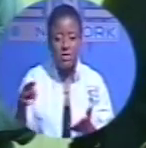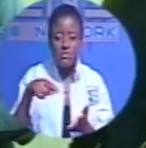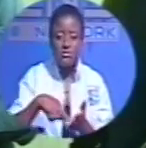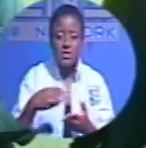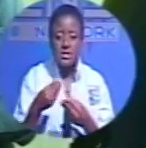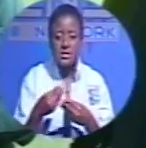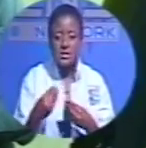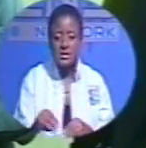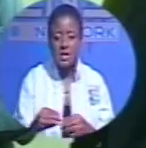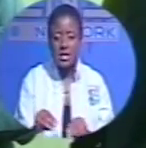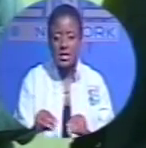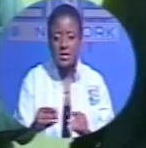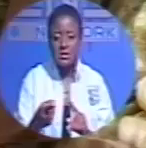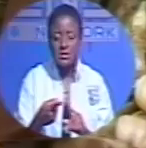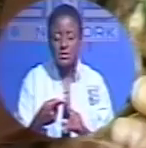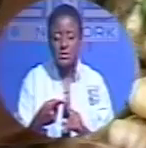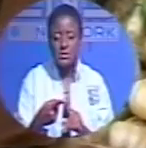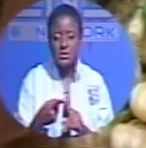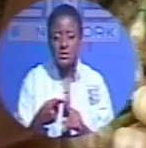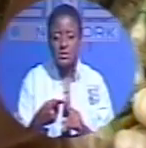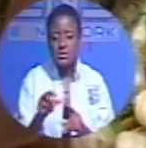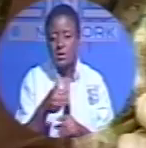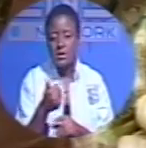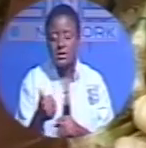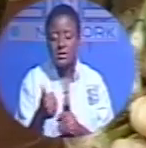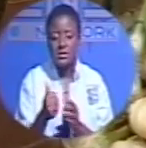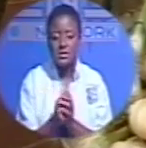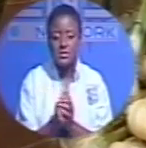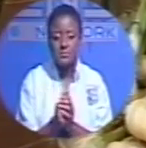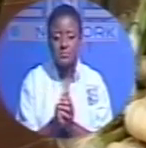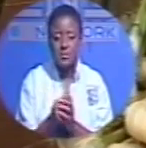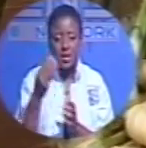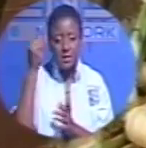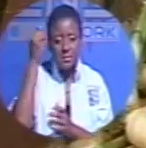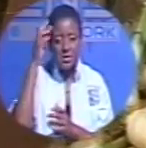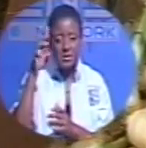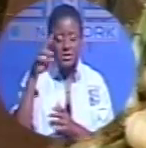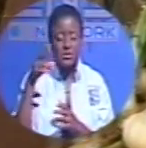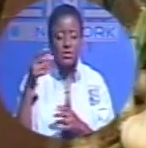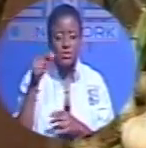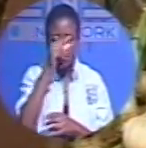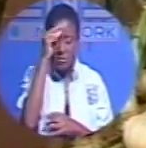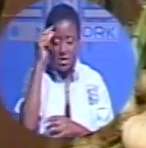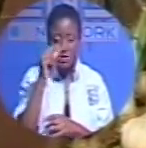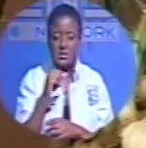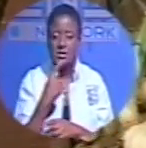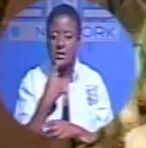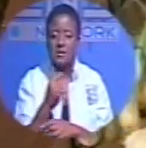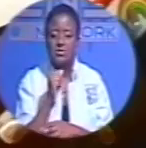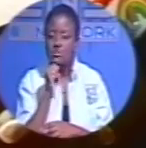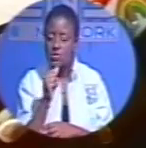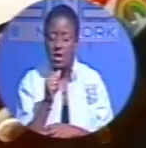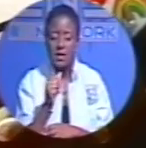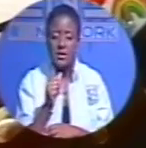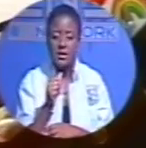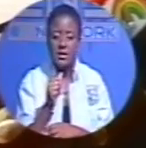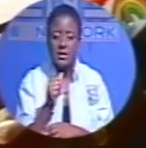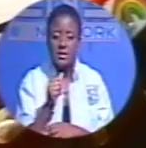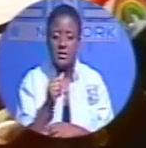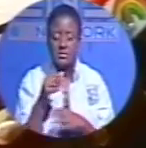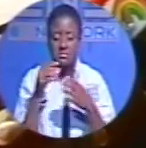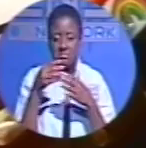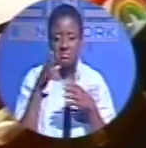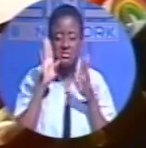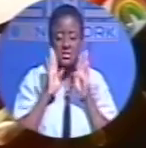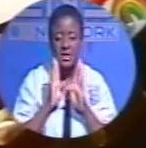to vendors and wholesalers. While Minister Gray says he's not unhappy with the amount of produce coming to market, he is, however,